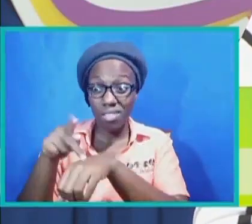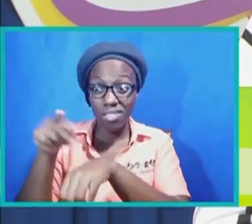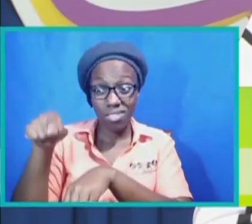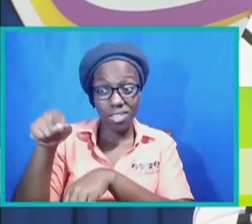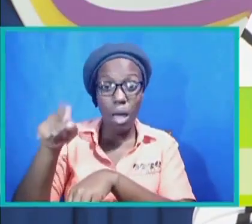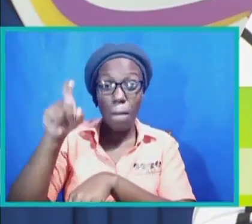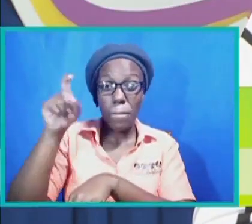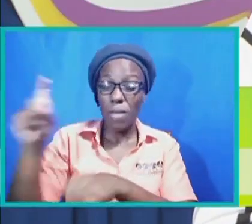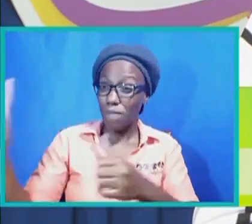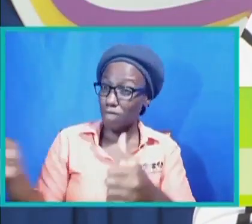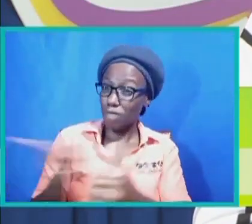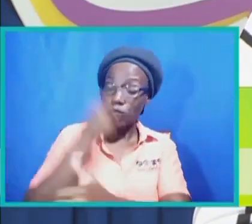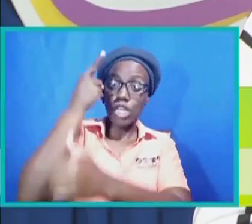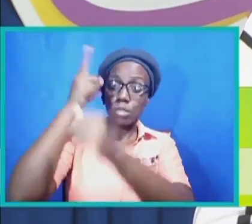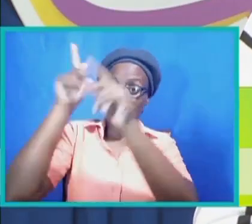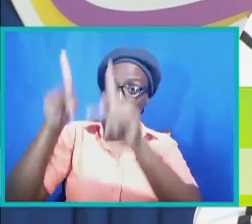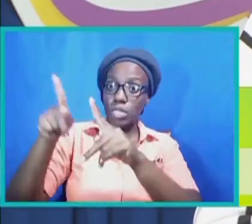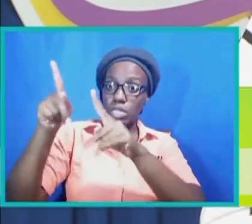leader.